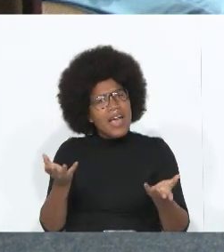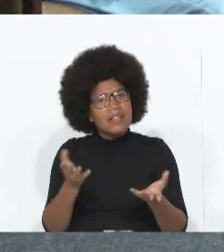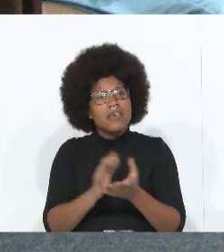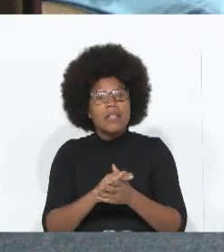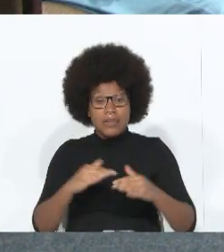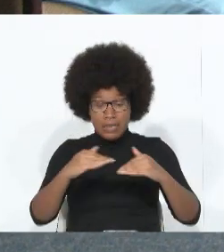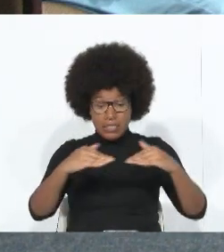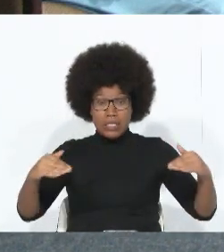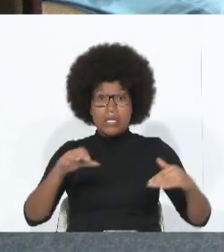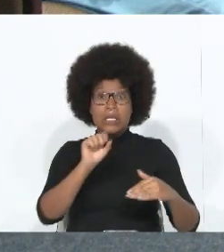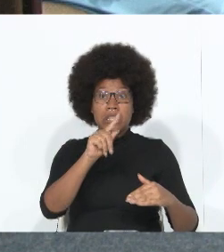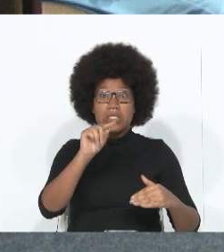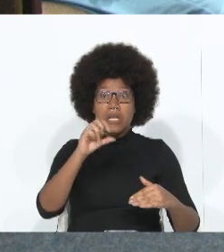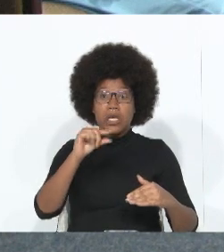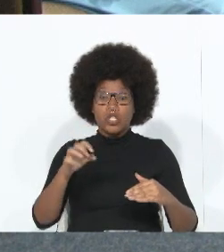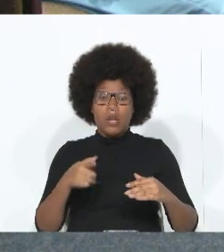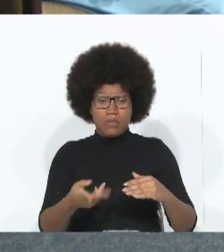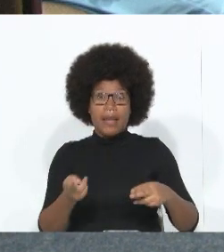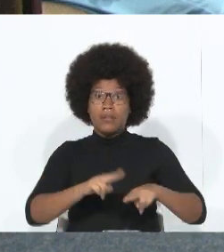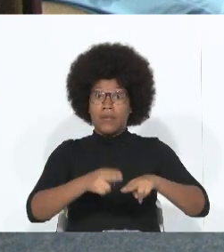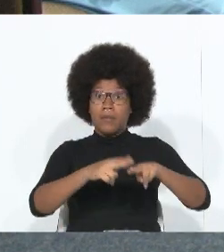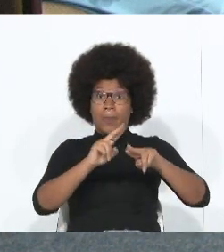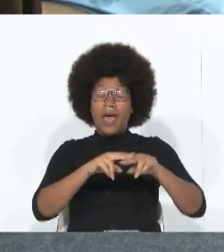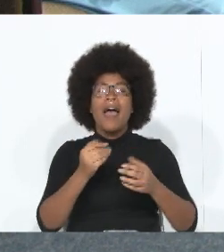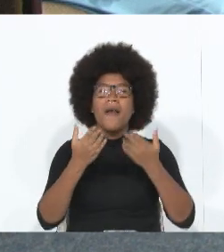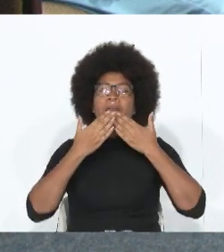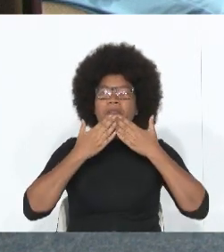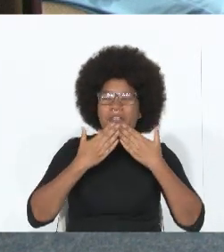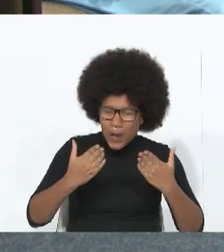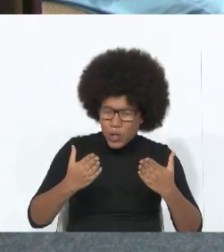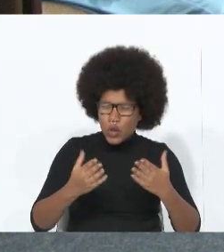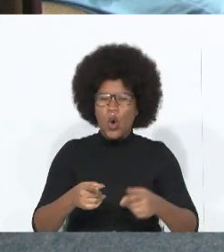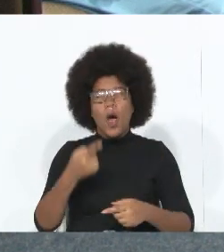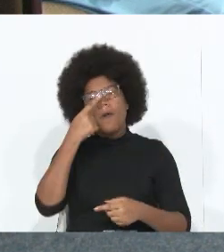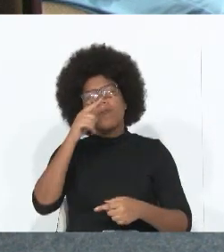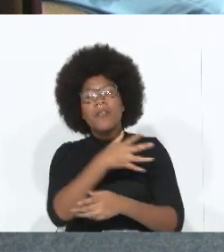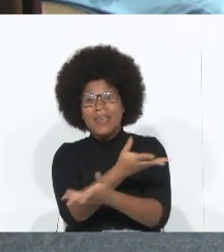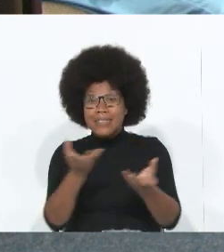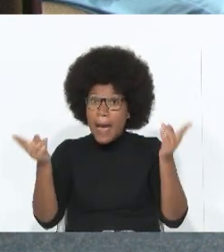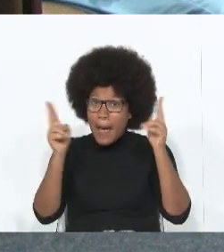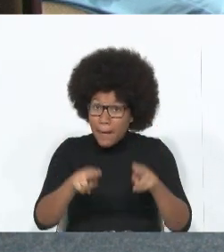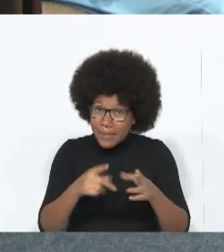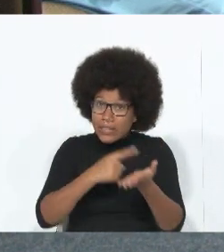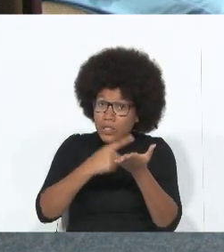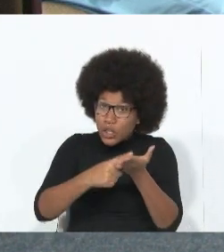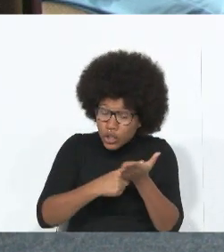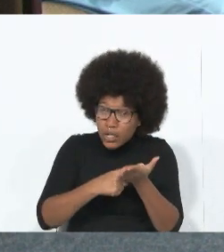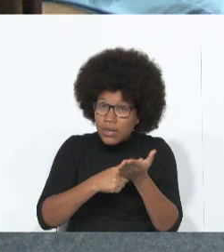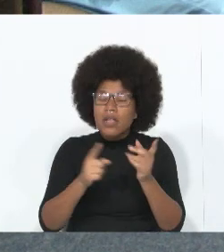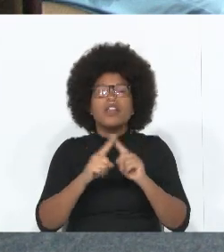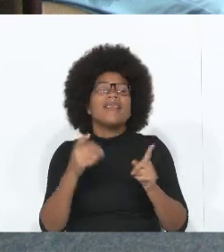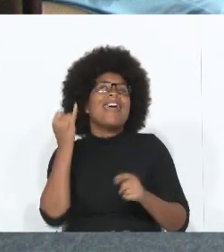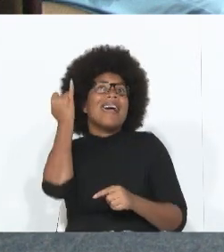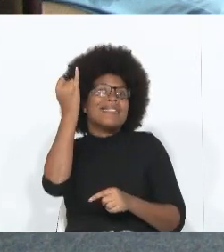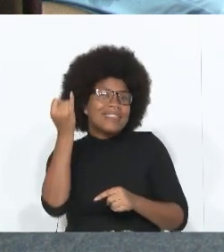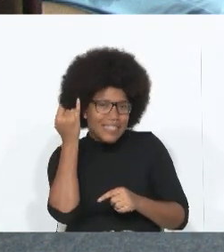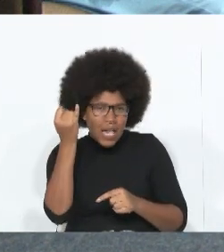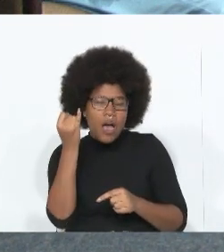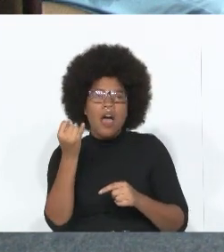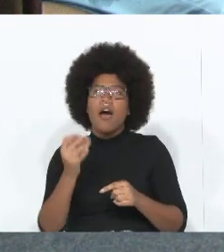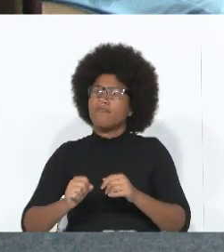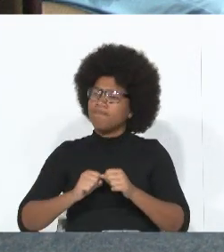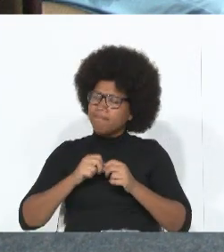Good night. Good night. Good evening. Welcome. Yes, it is so really, really exciting looking at this forum tonight. I